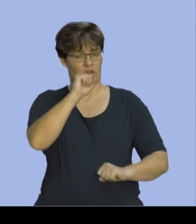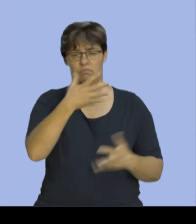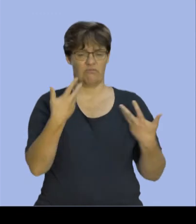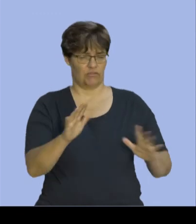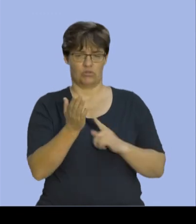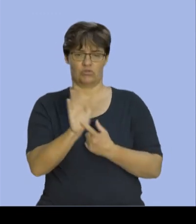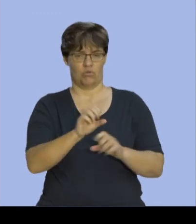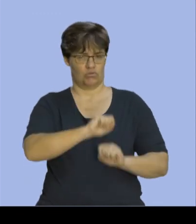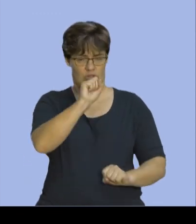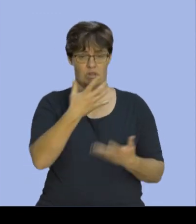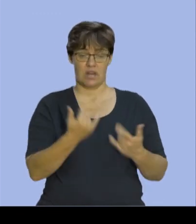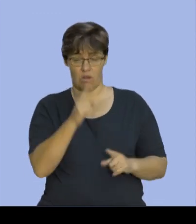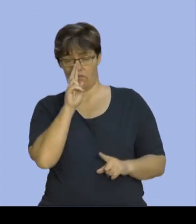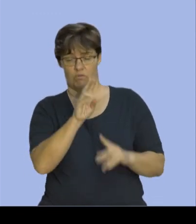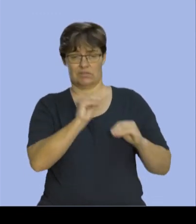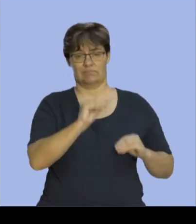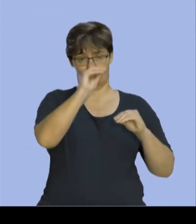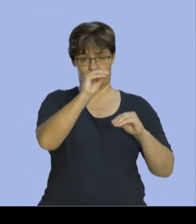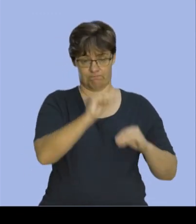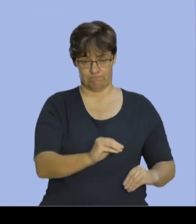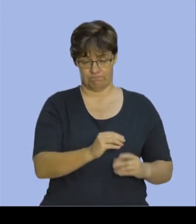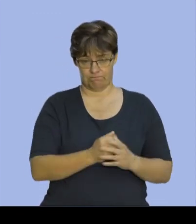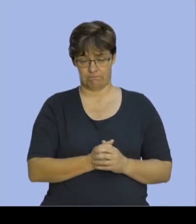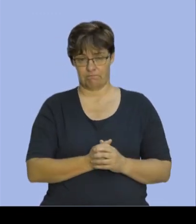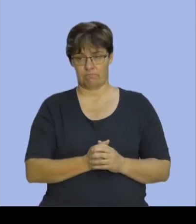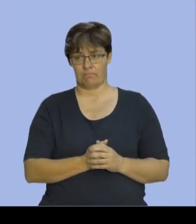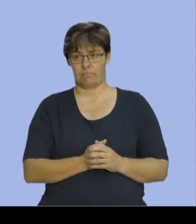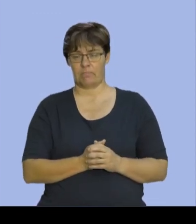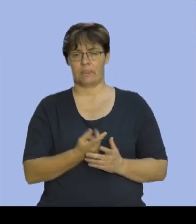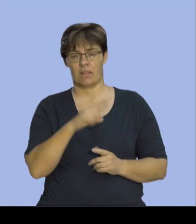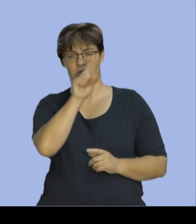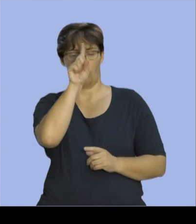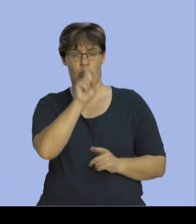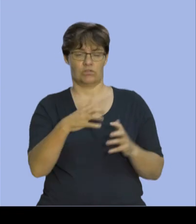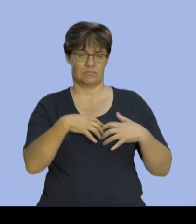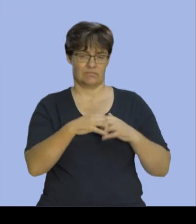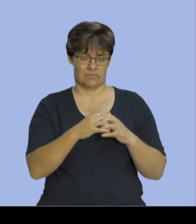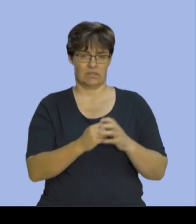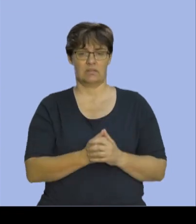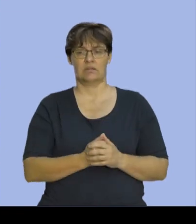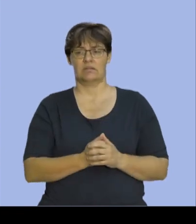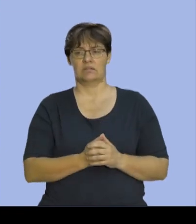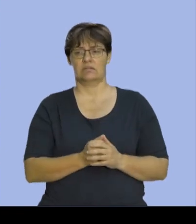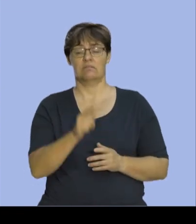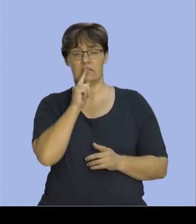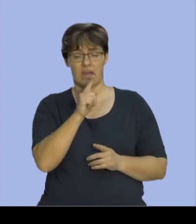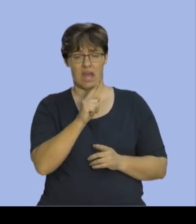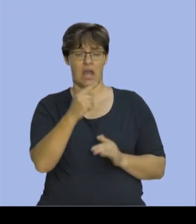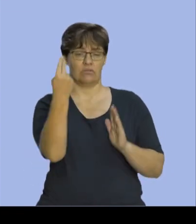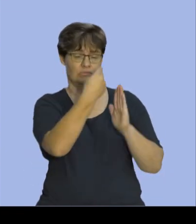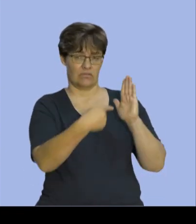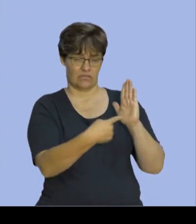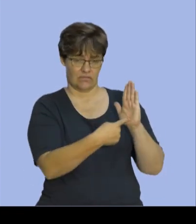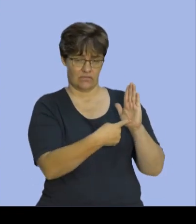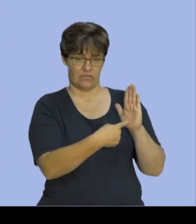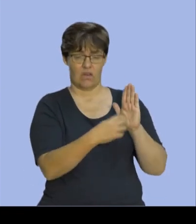it looked like. Now, if we look at some questions that want us to do this, they say sketch the graphs